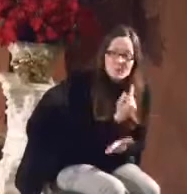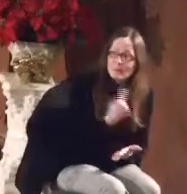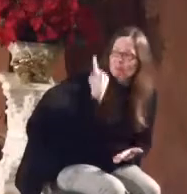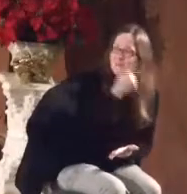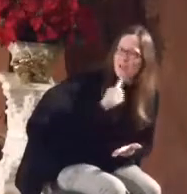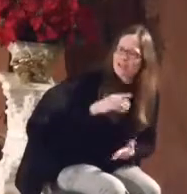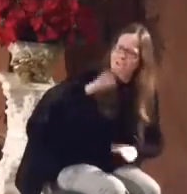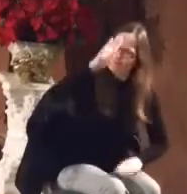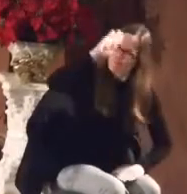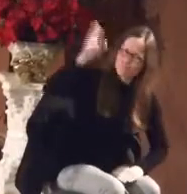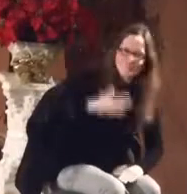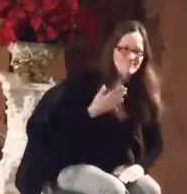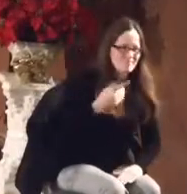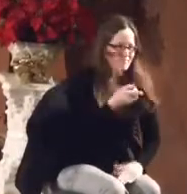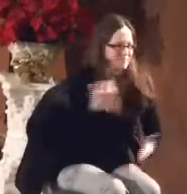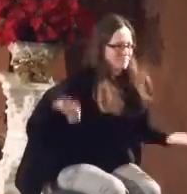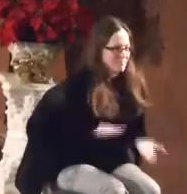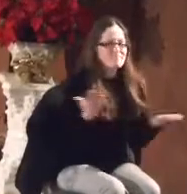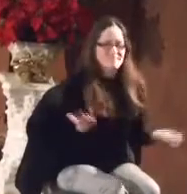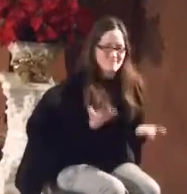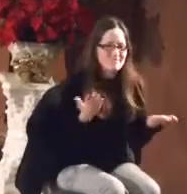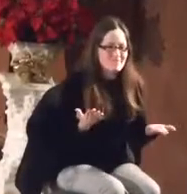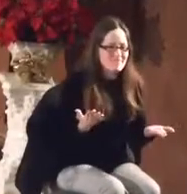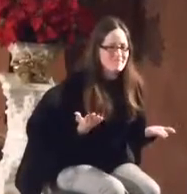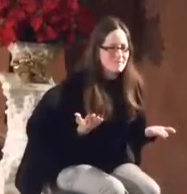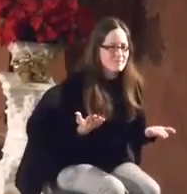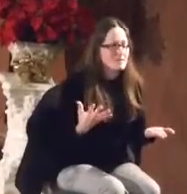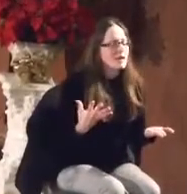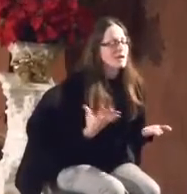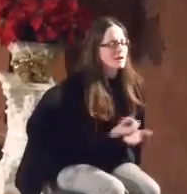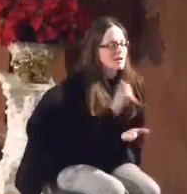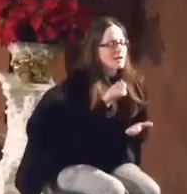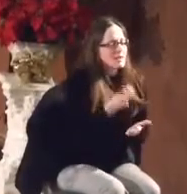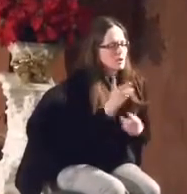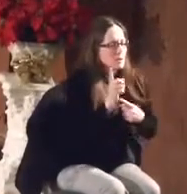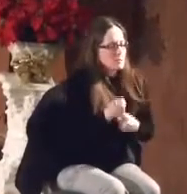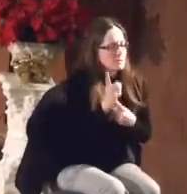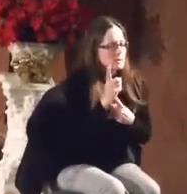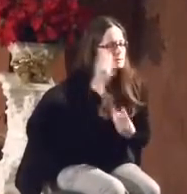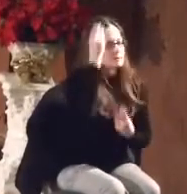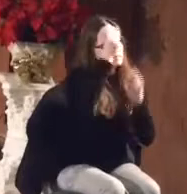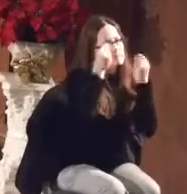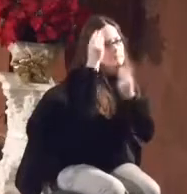you're here. And let's take just a few moments to answer that question for one another.